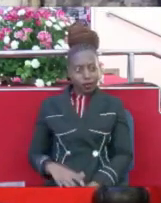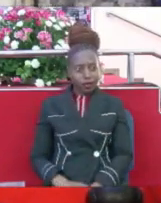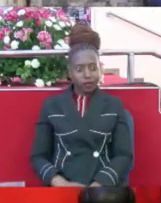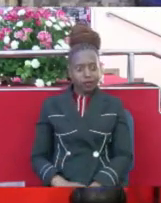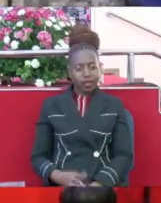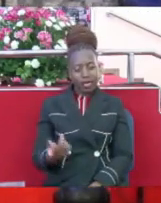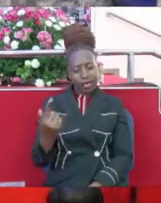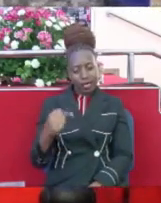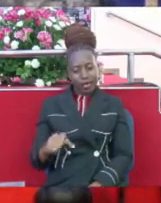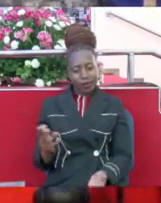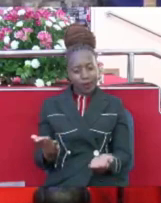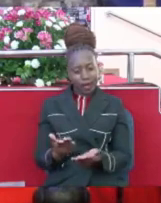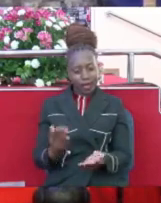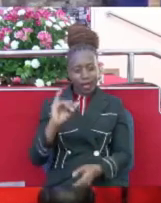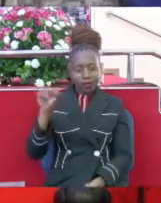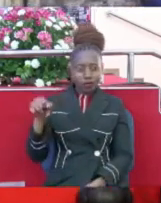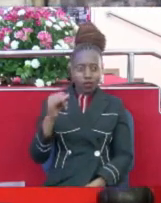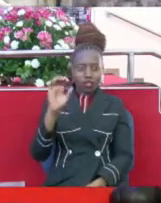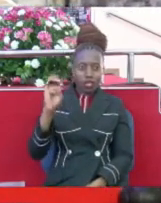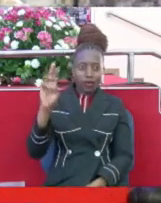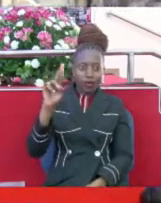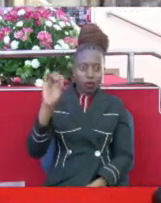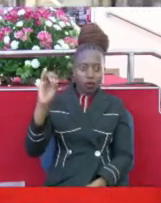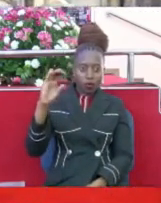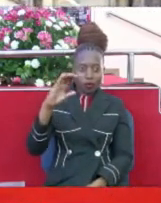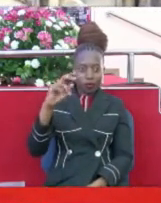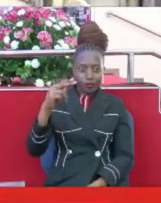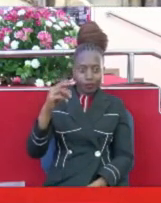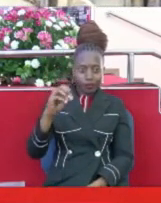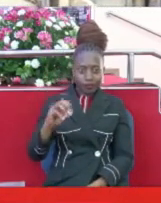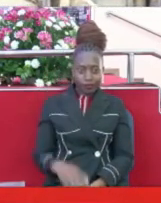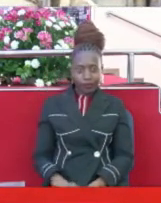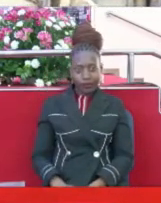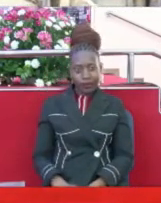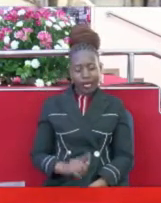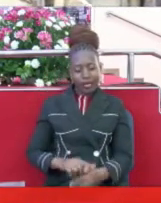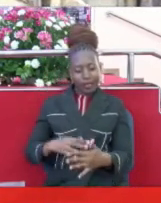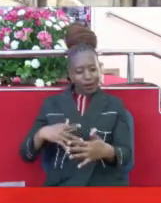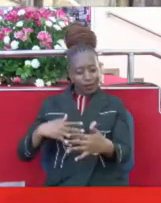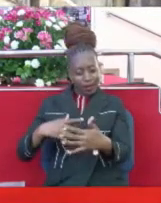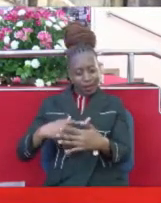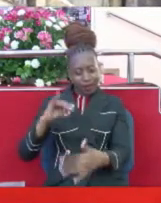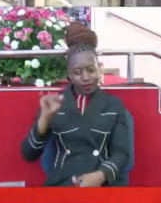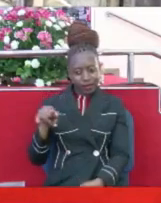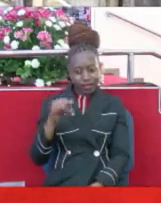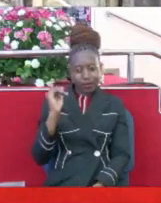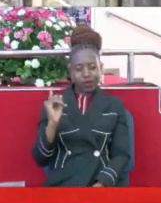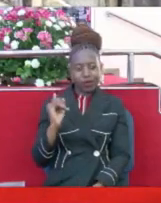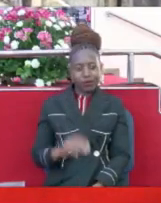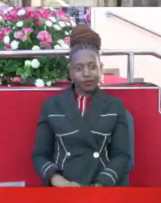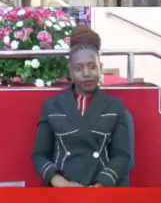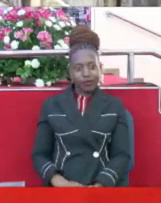to Jericho. Wakafika pale Jericho. And it's at the point when they came to Jericho. Na ilifikapo pale wakafika pale Jericho. That Elijah